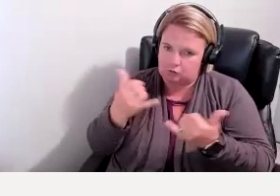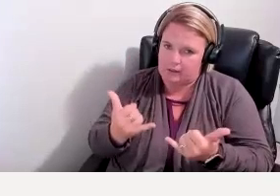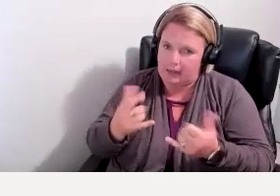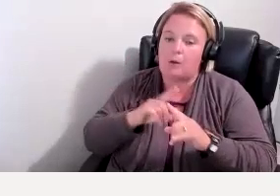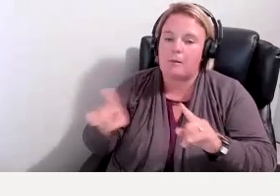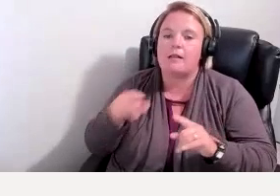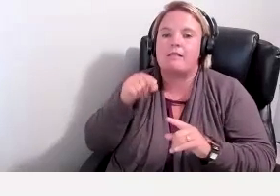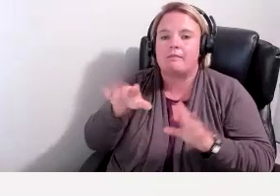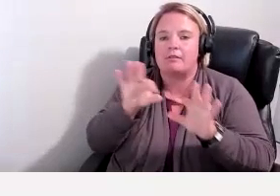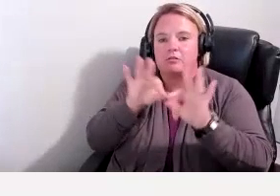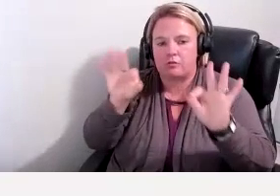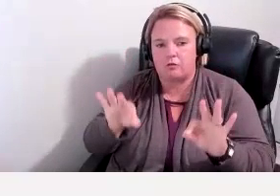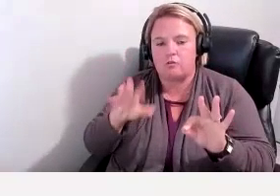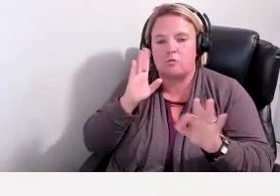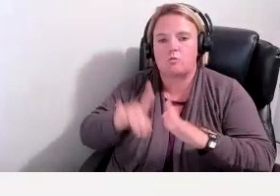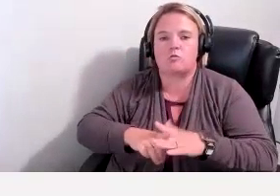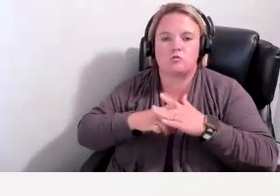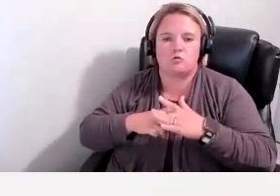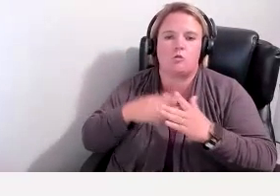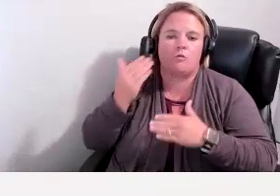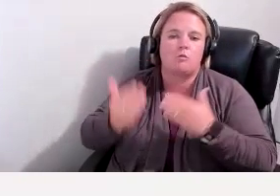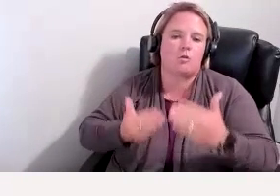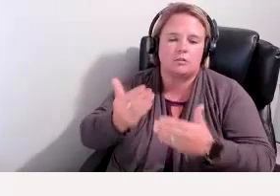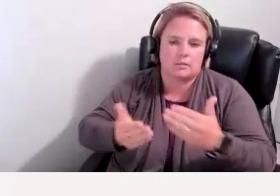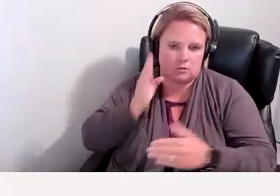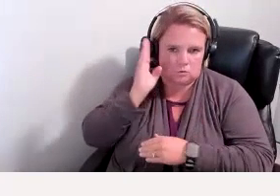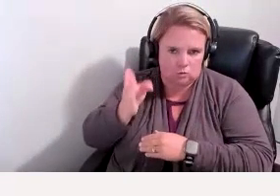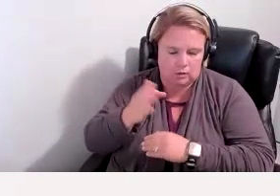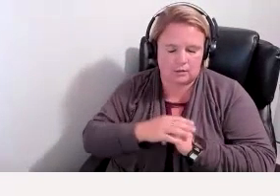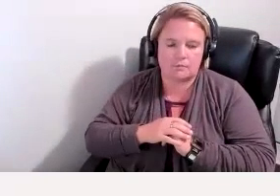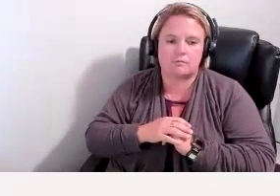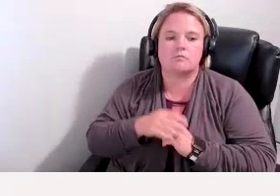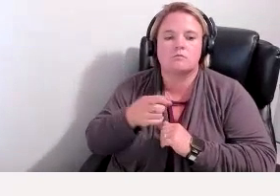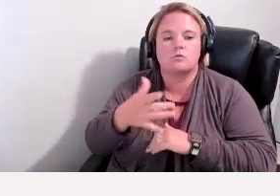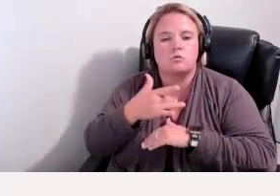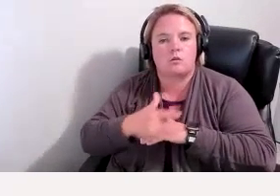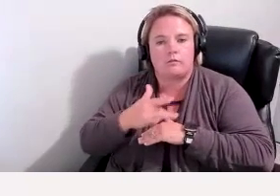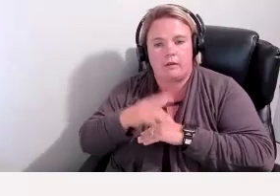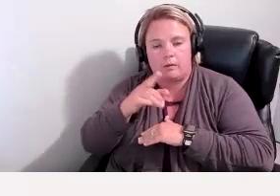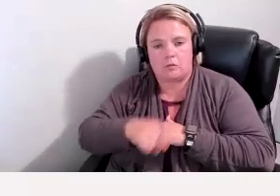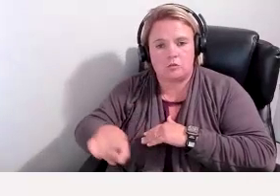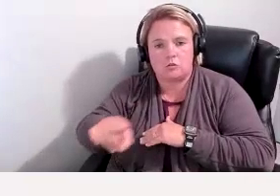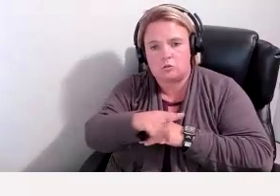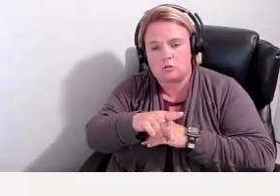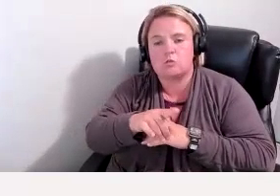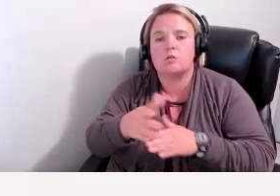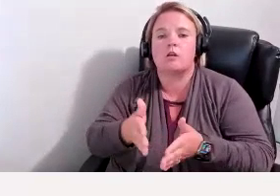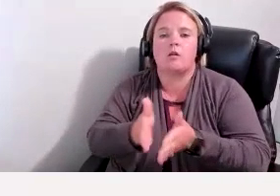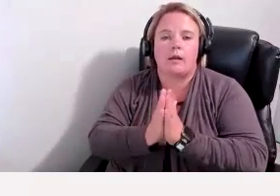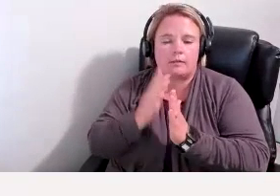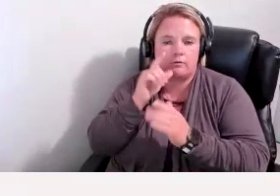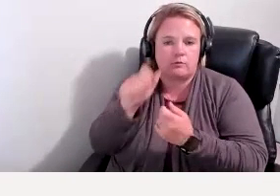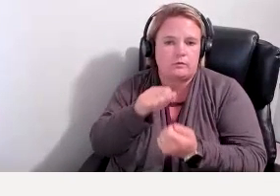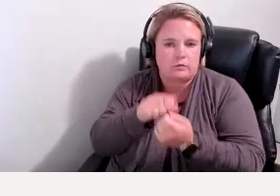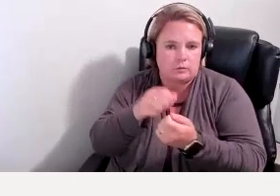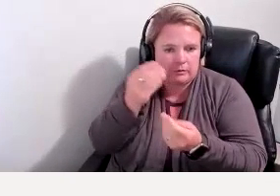this form is going to start the process. So the form will be available to you and it'll ask you specific